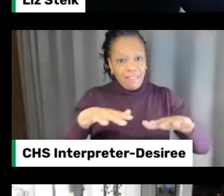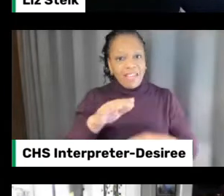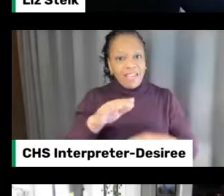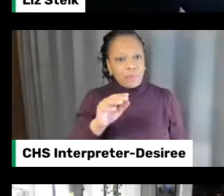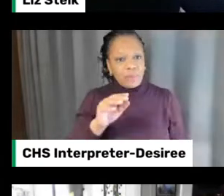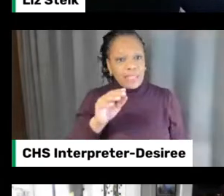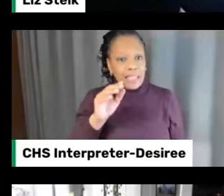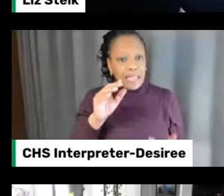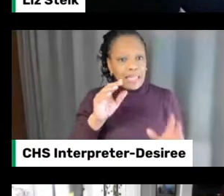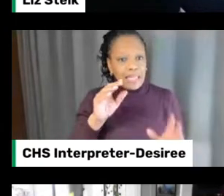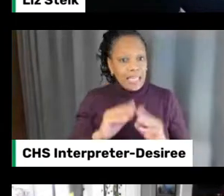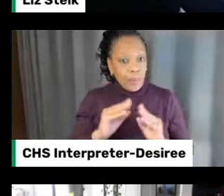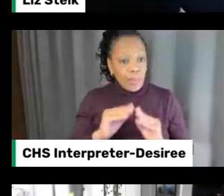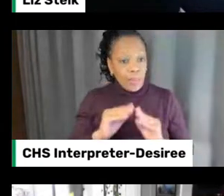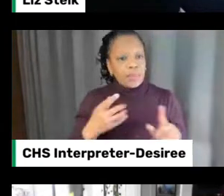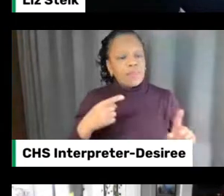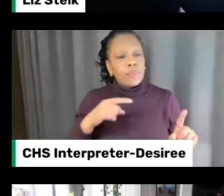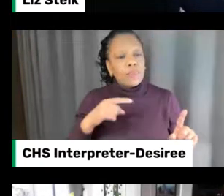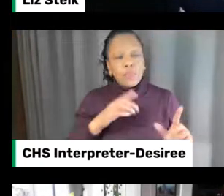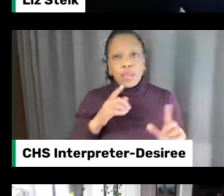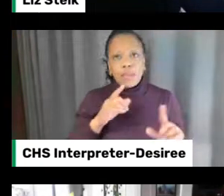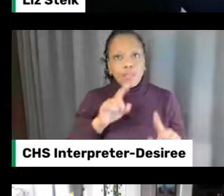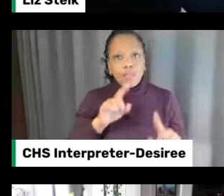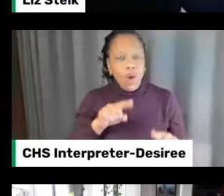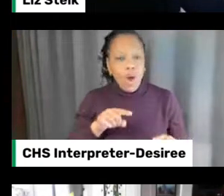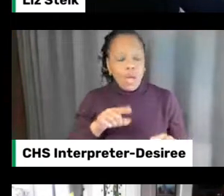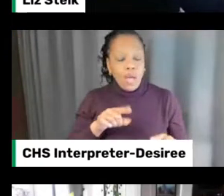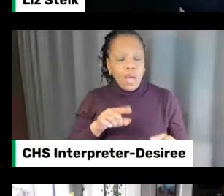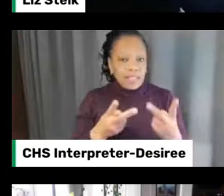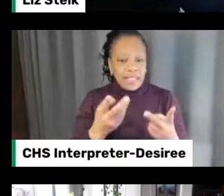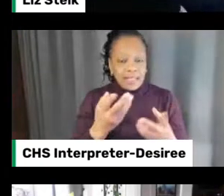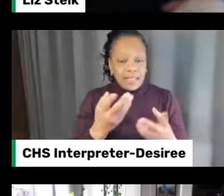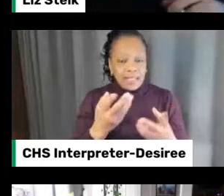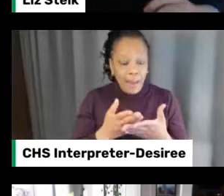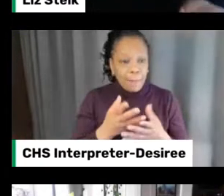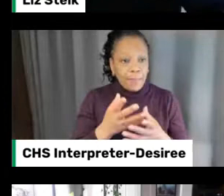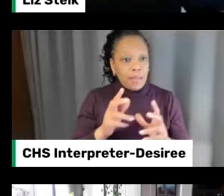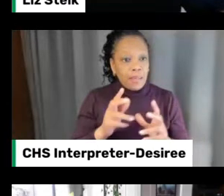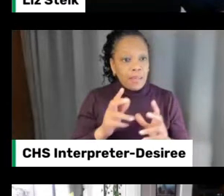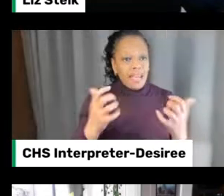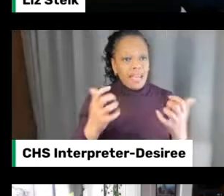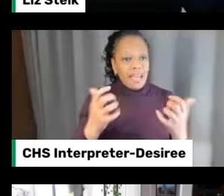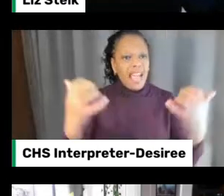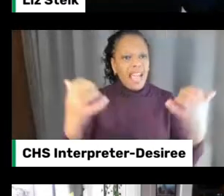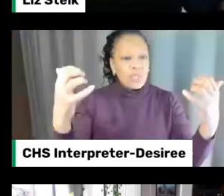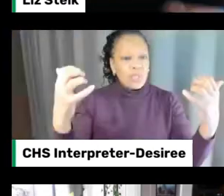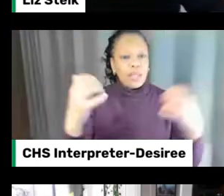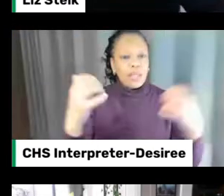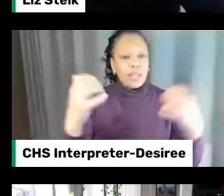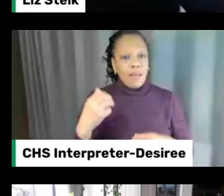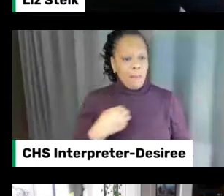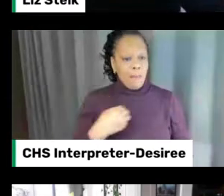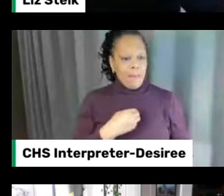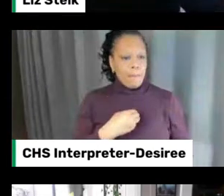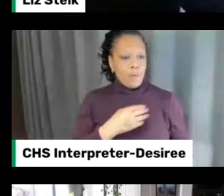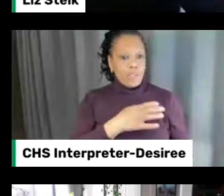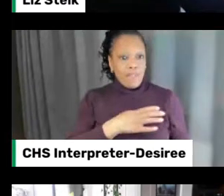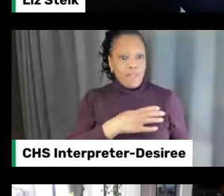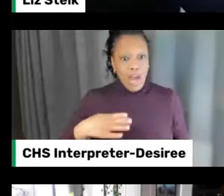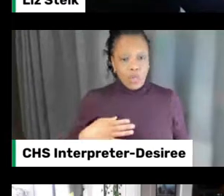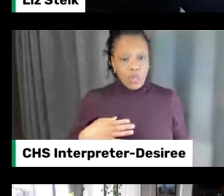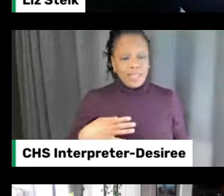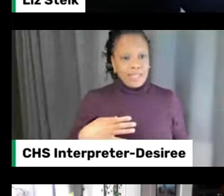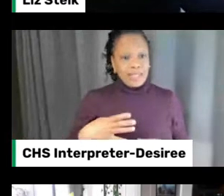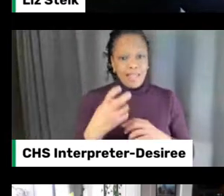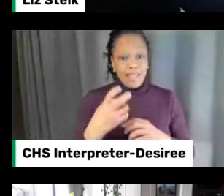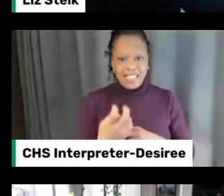we've gone to some that are in big theaters where the members of Congress sit in the front and people can come down and speak. And